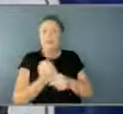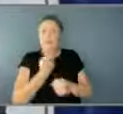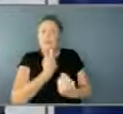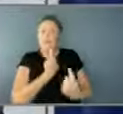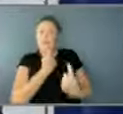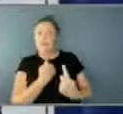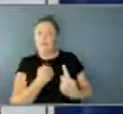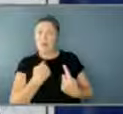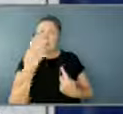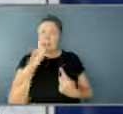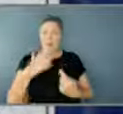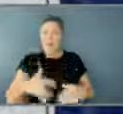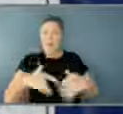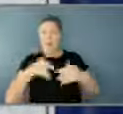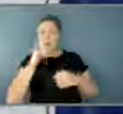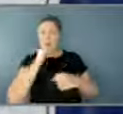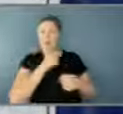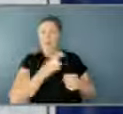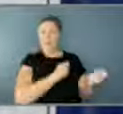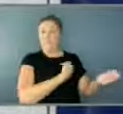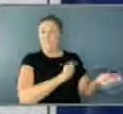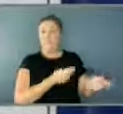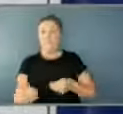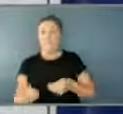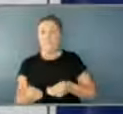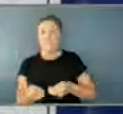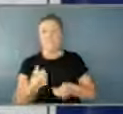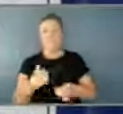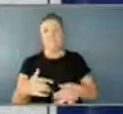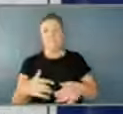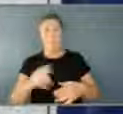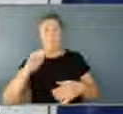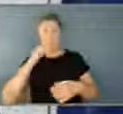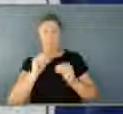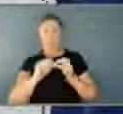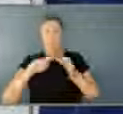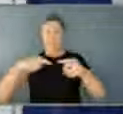But the guarantee is that all of those doses will be here during the course of 2021.